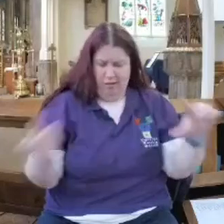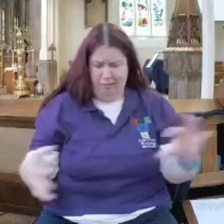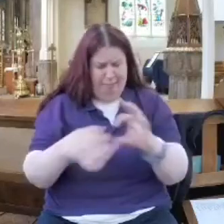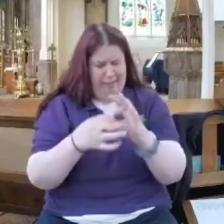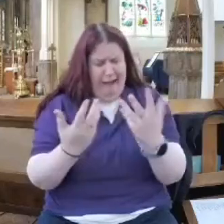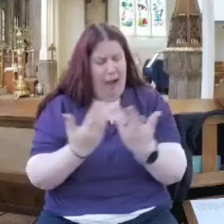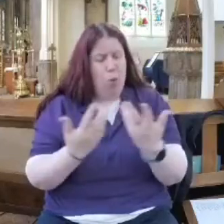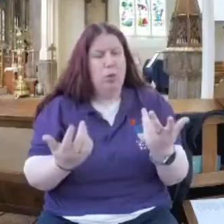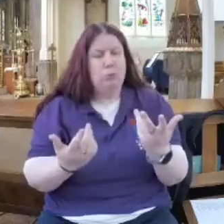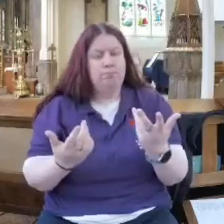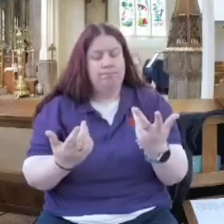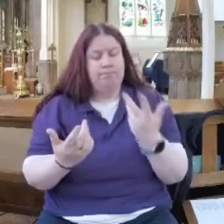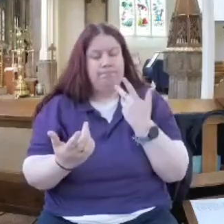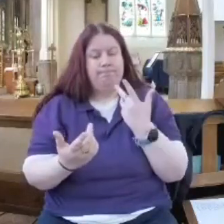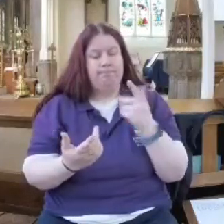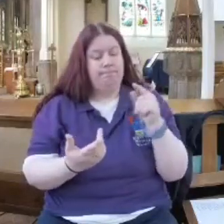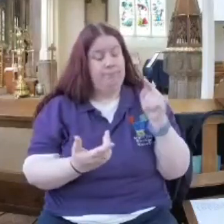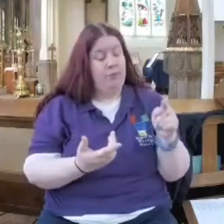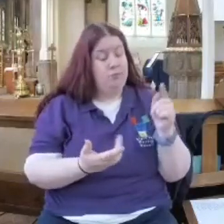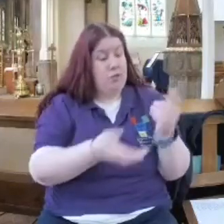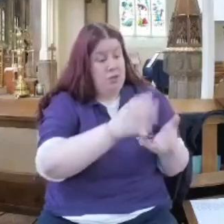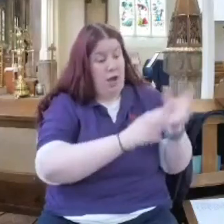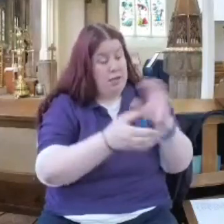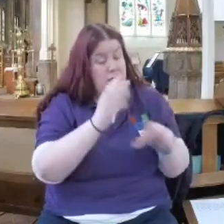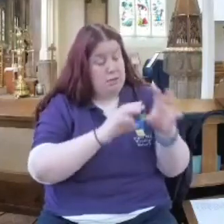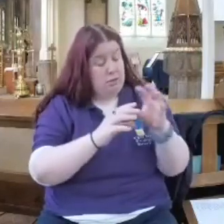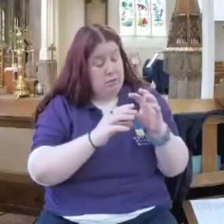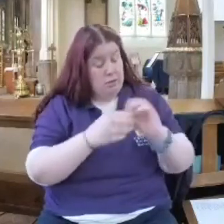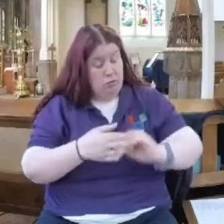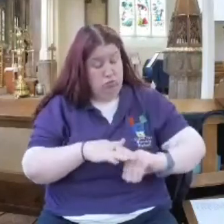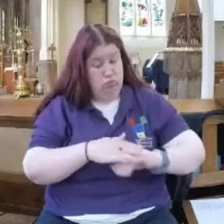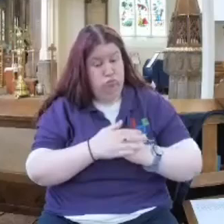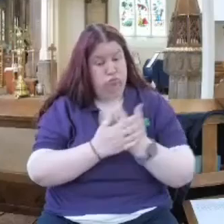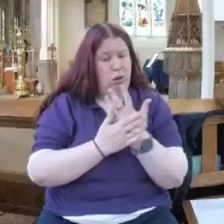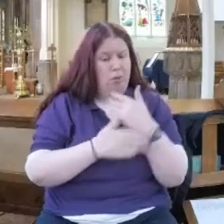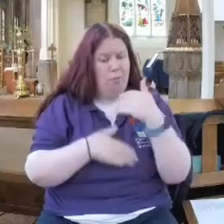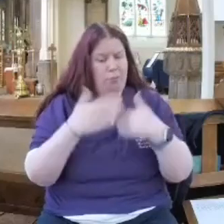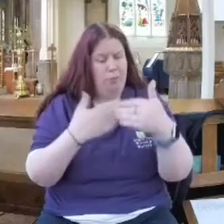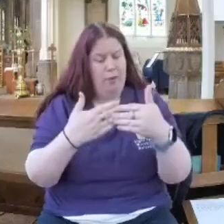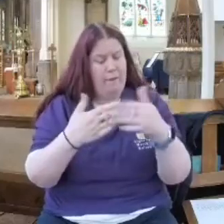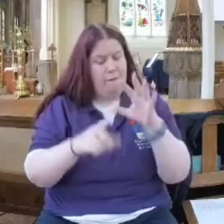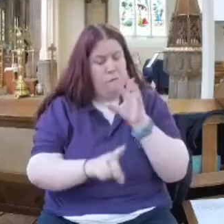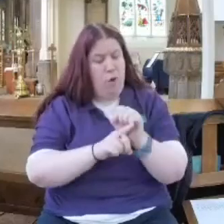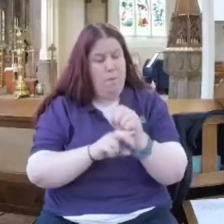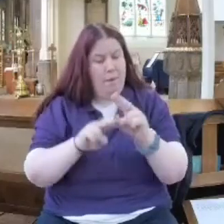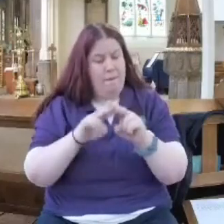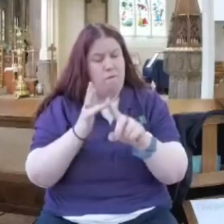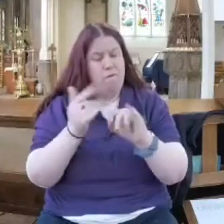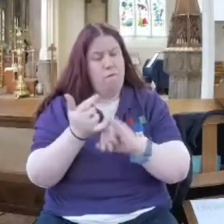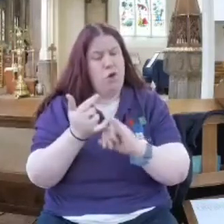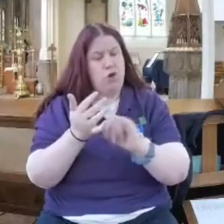The evolution story from science was developed following the discovery of fossils around 200 years